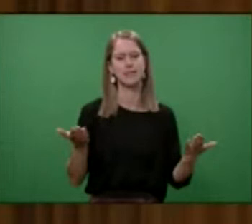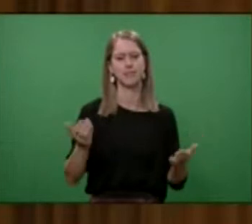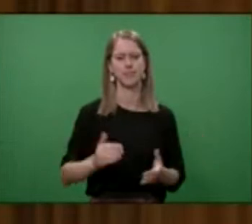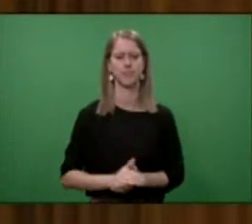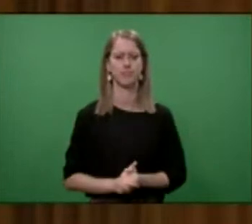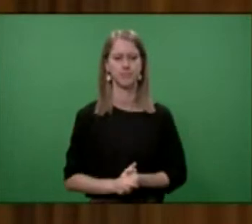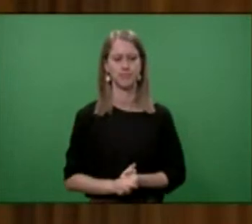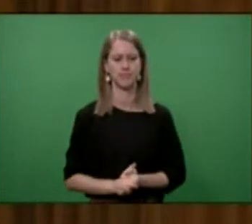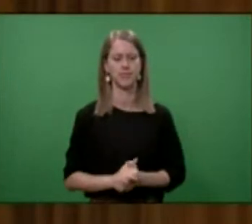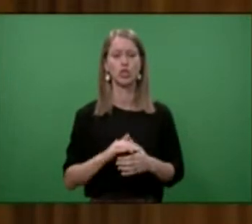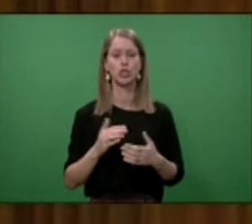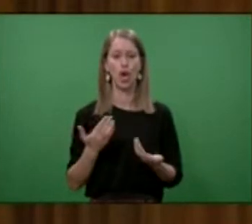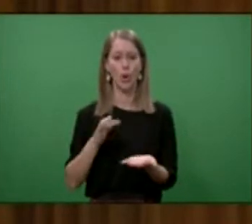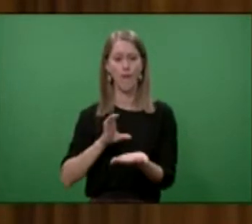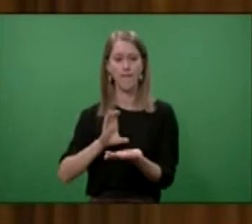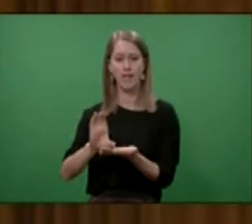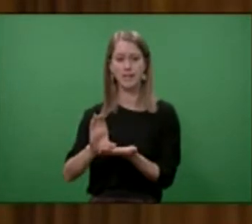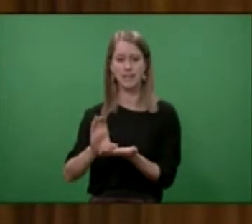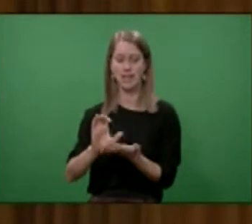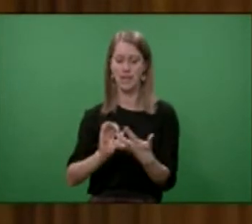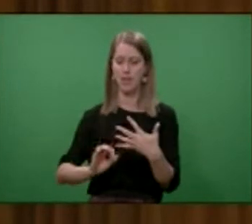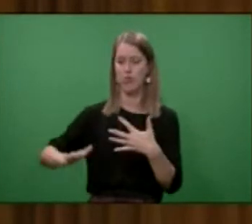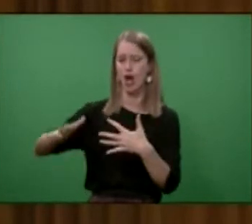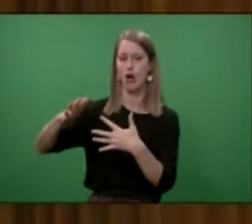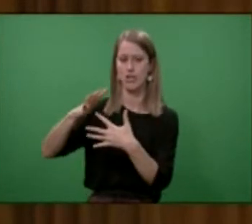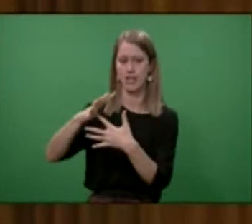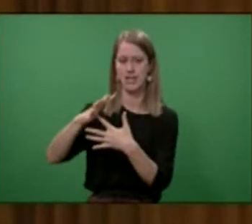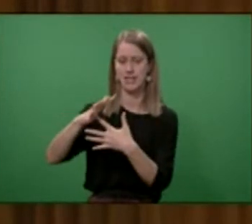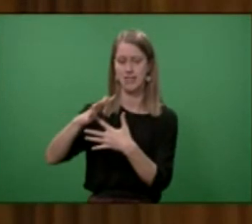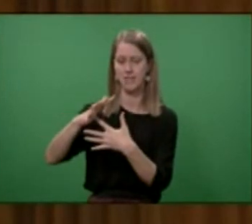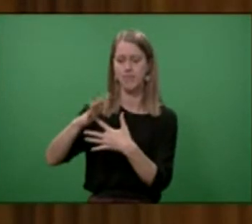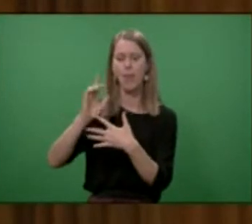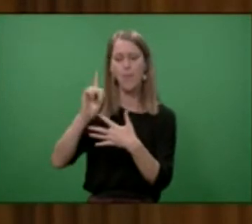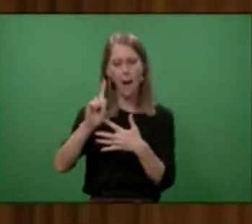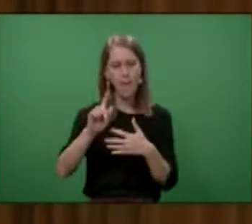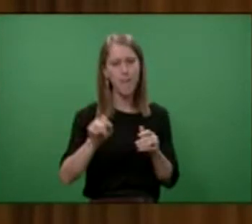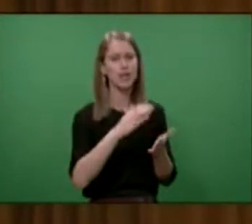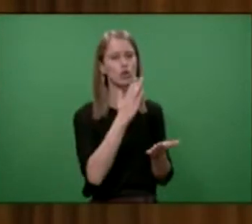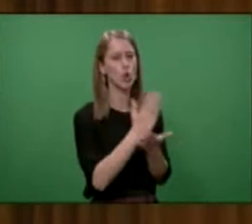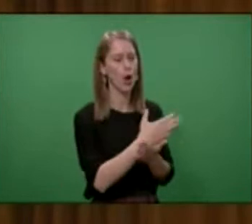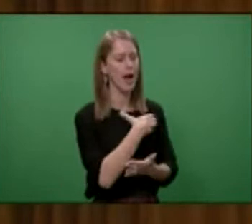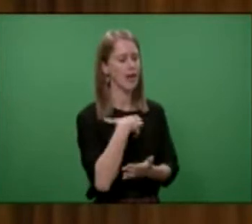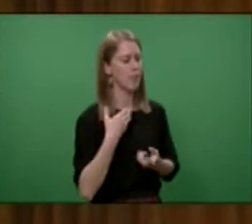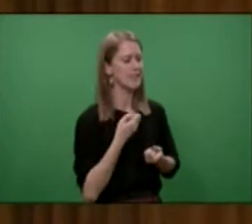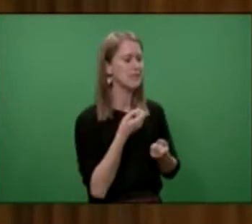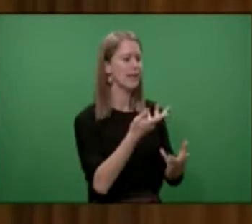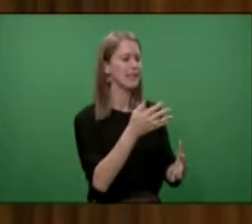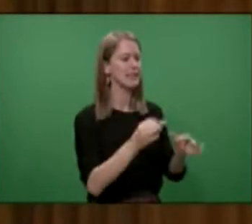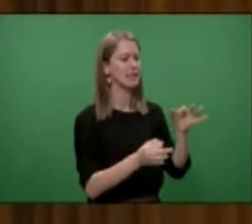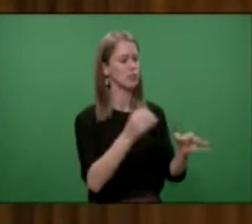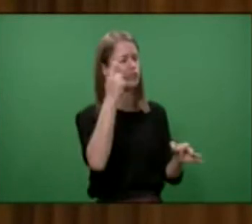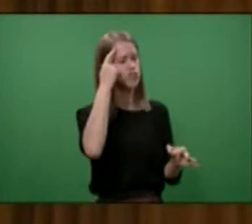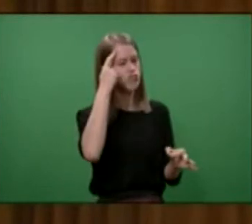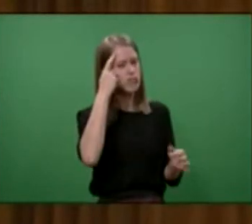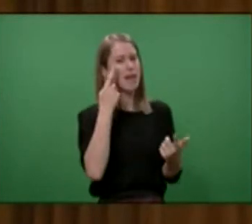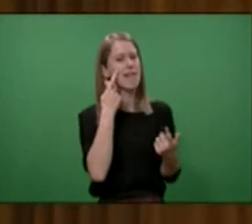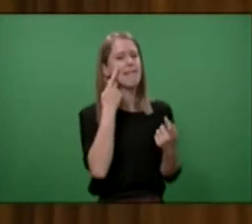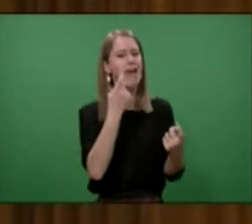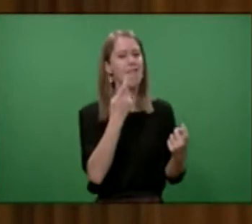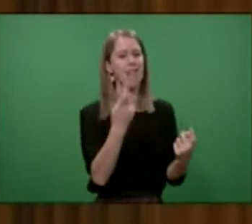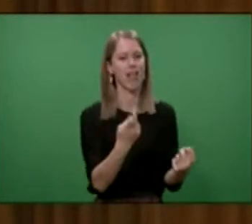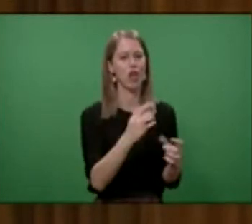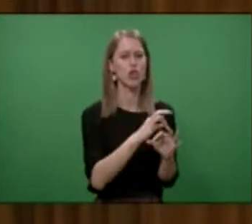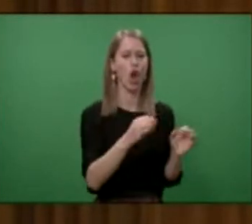This requires investing in our priorities while ensuring that all government spending decisions are made with particular